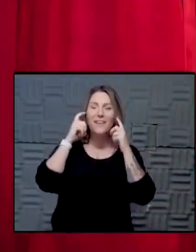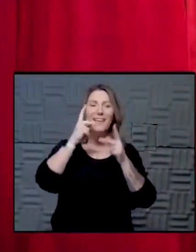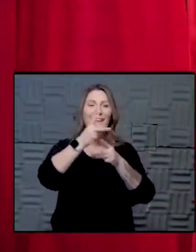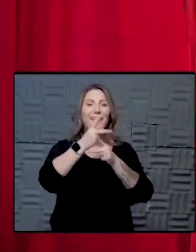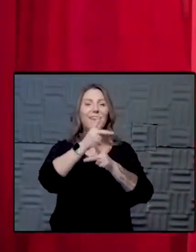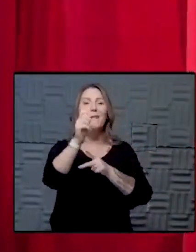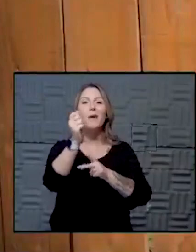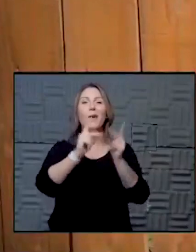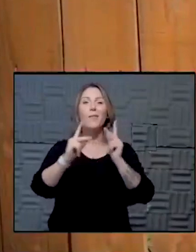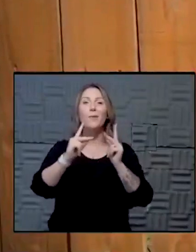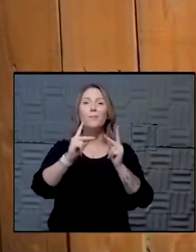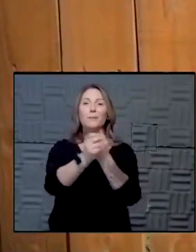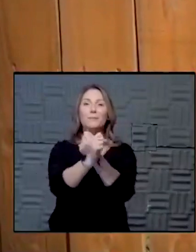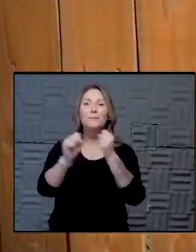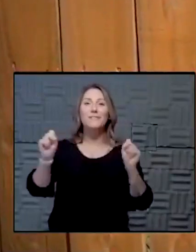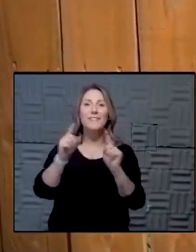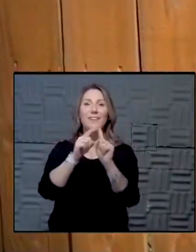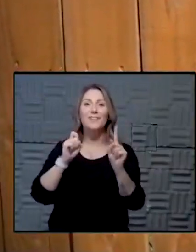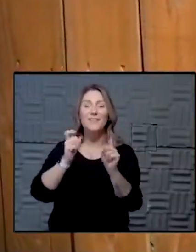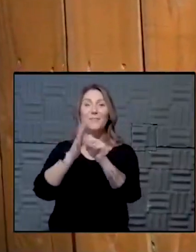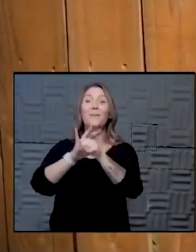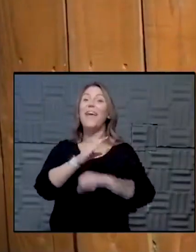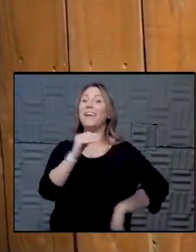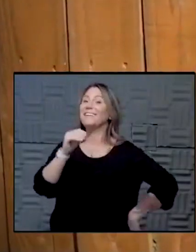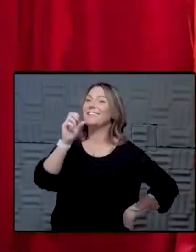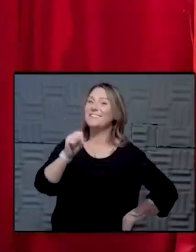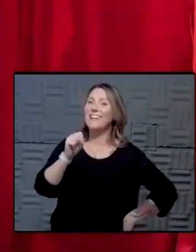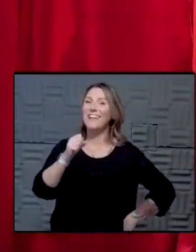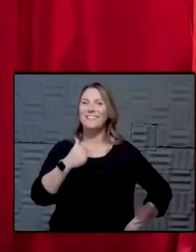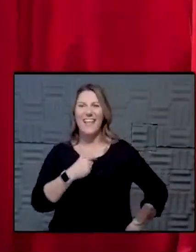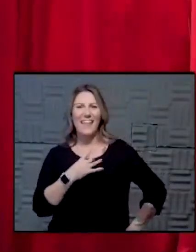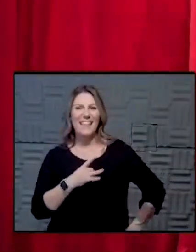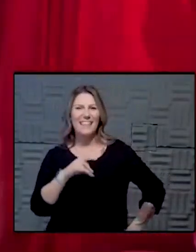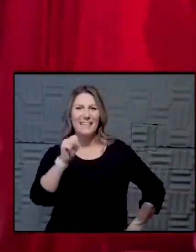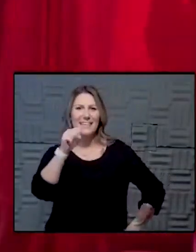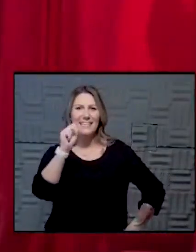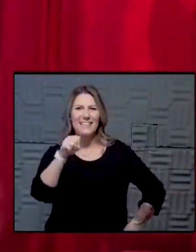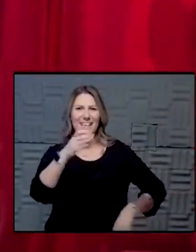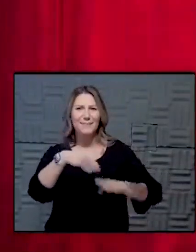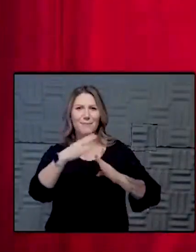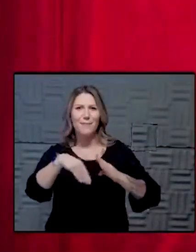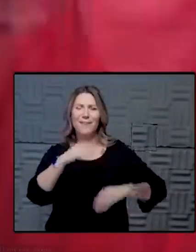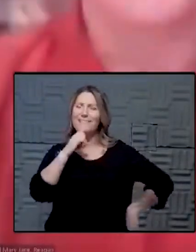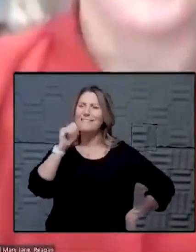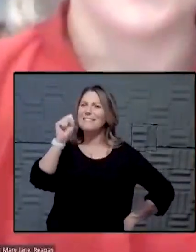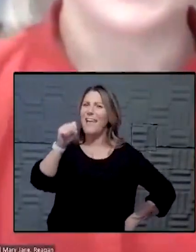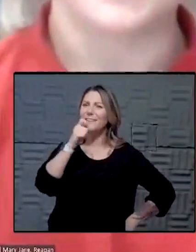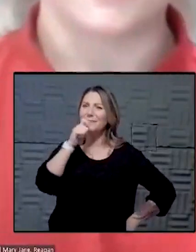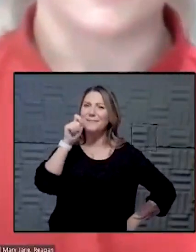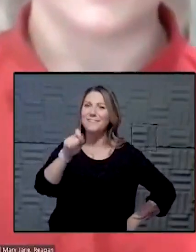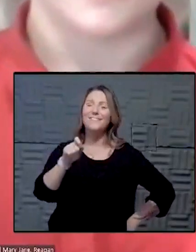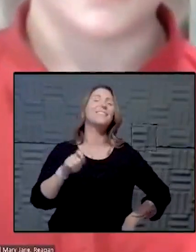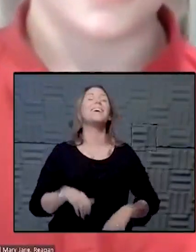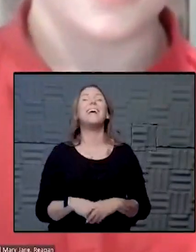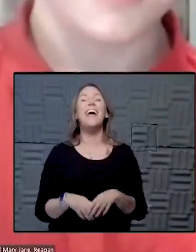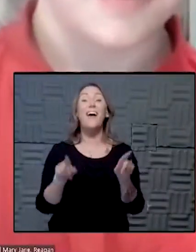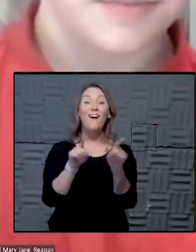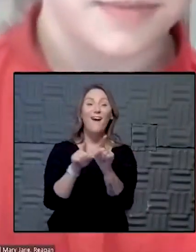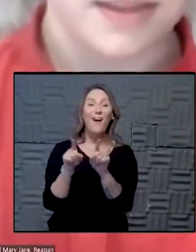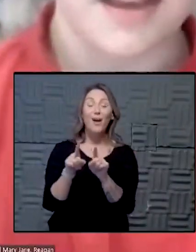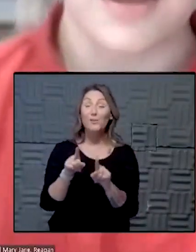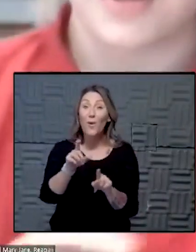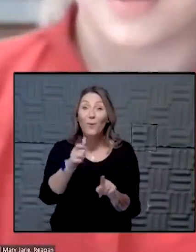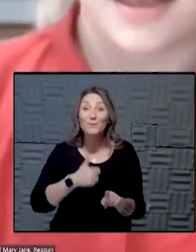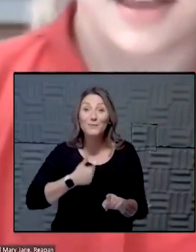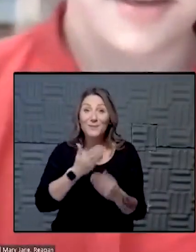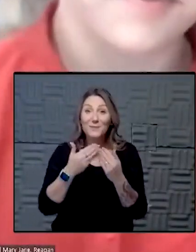COVID. And yes. I like that yes at the end. That is very good. Keep other people safe from yes. I'm sorry.